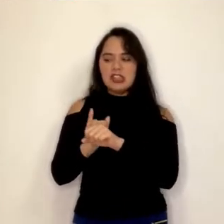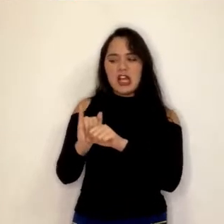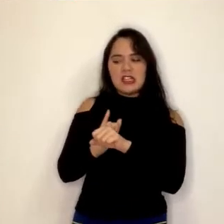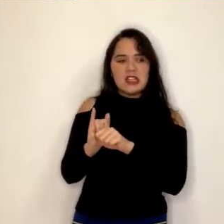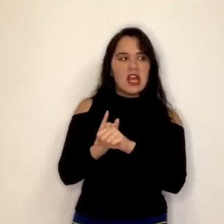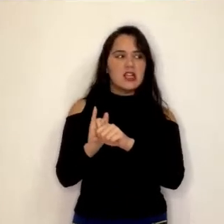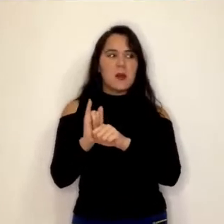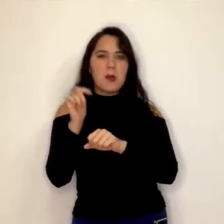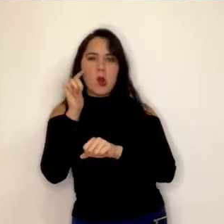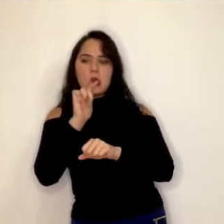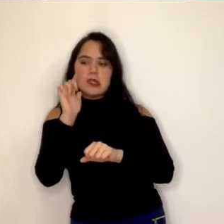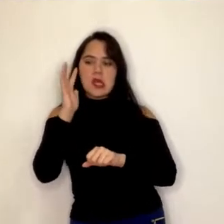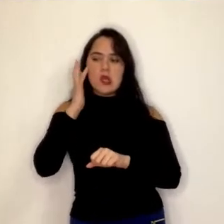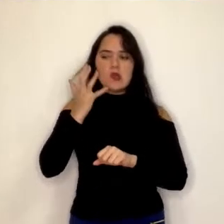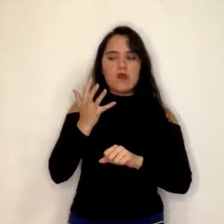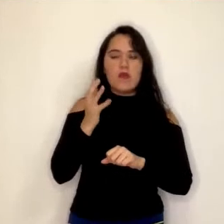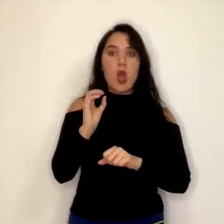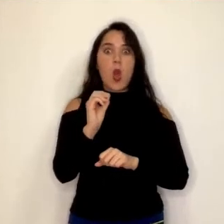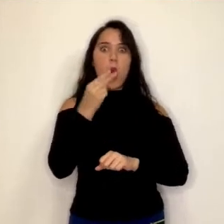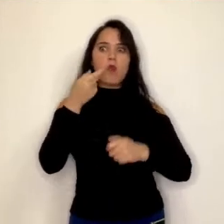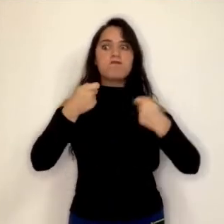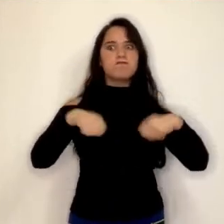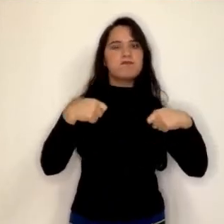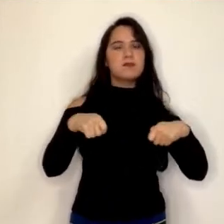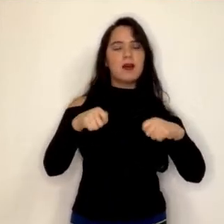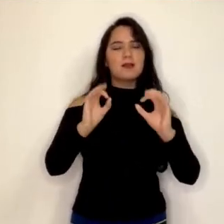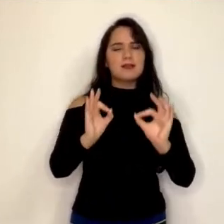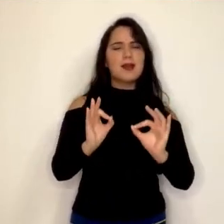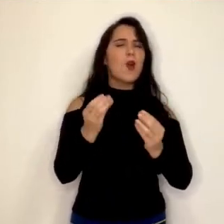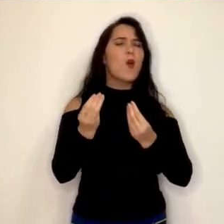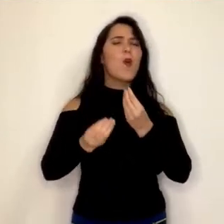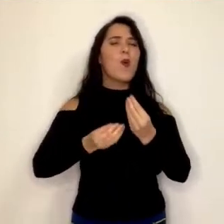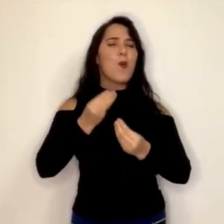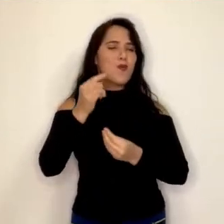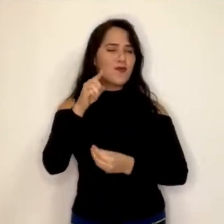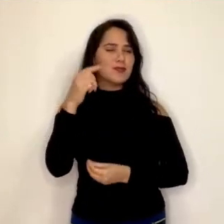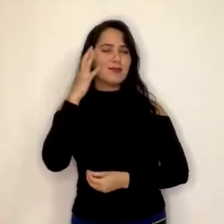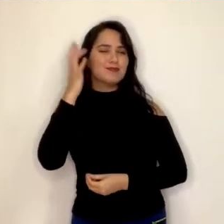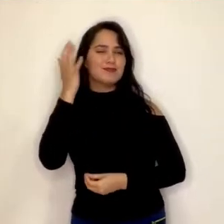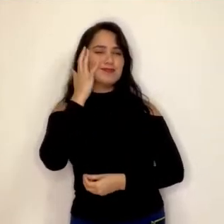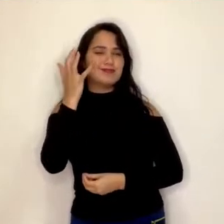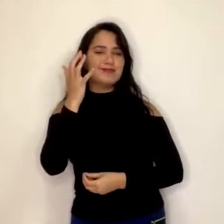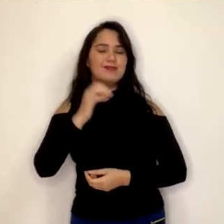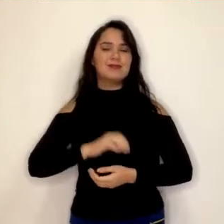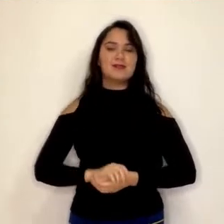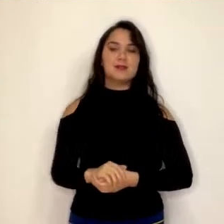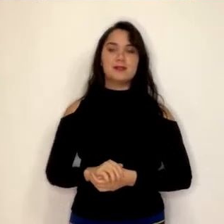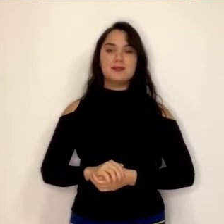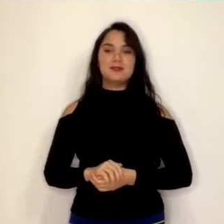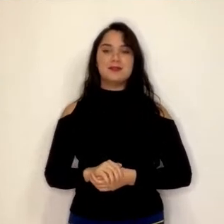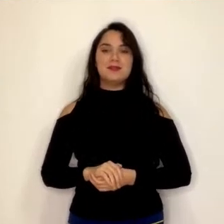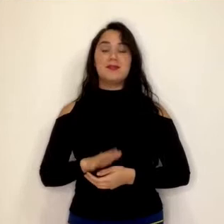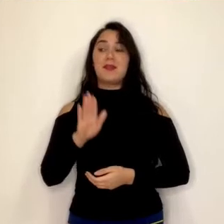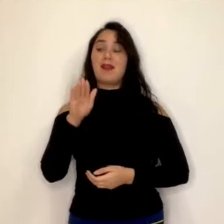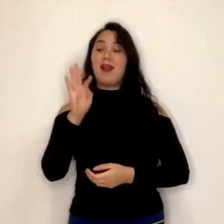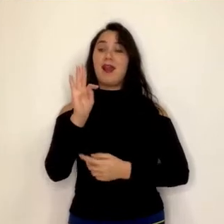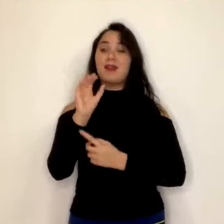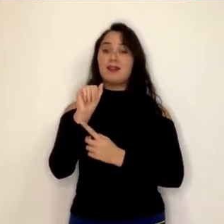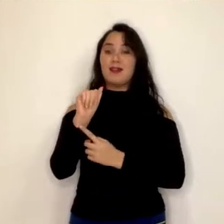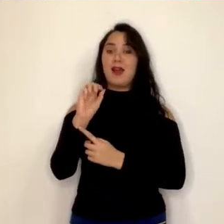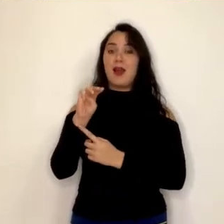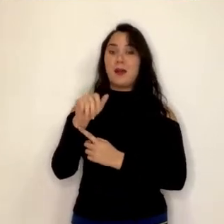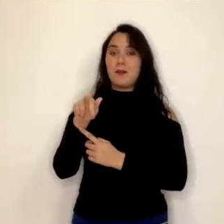necessary? How did you see the implementation of this public policy? Tamara, you know